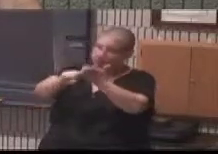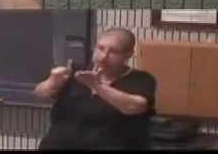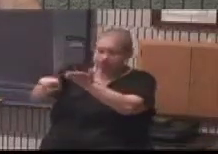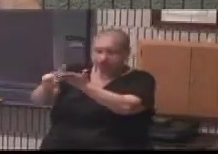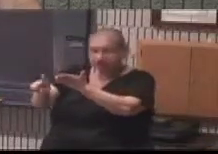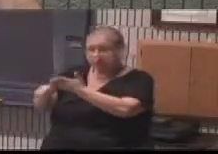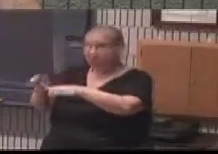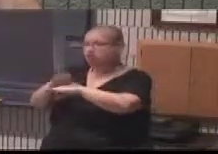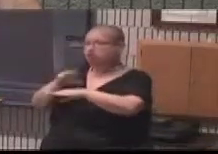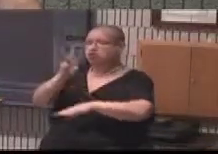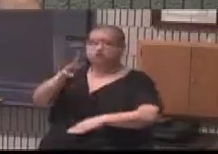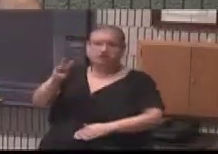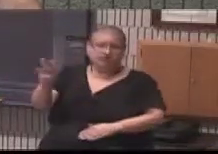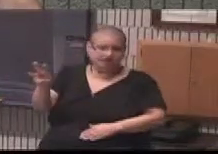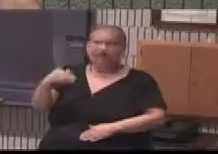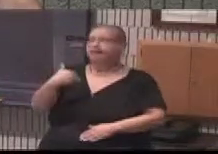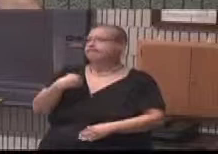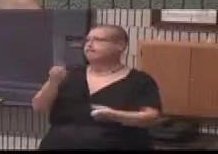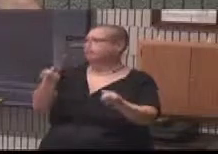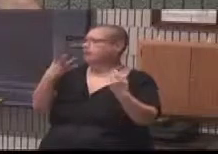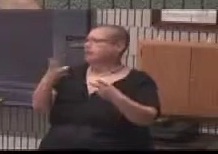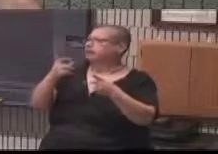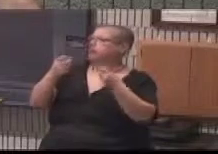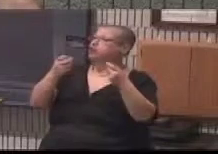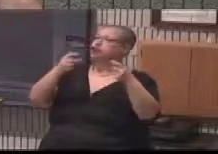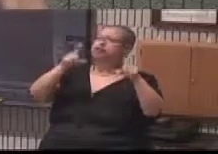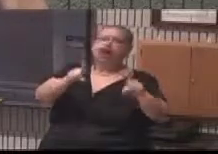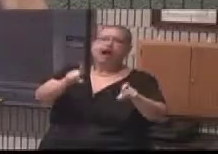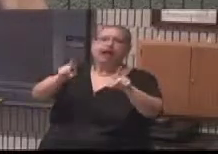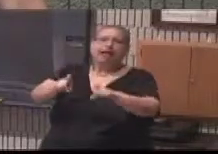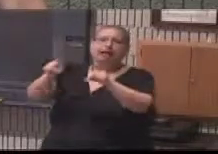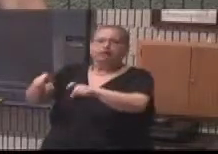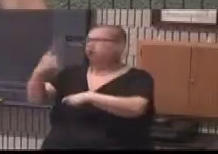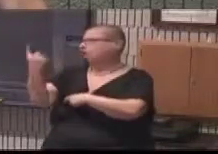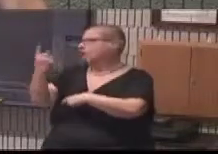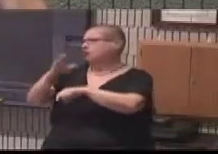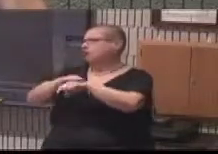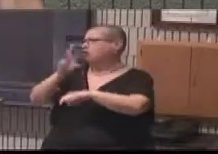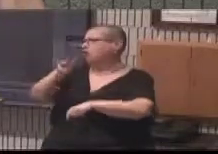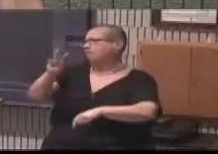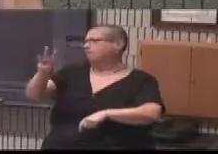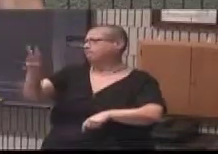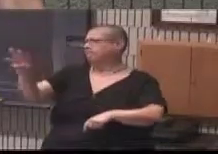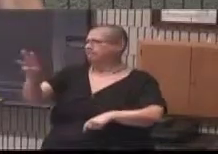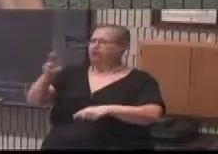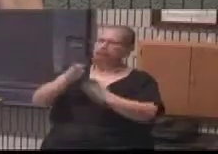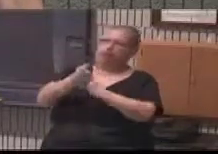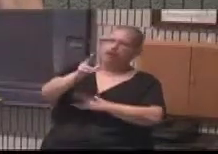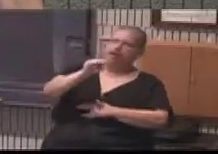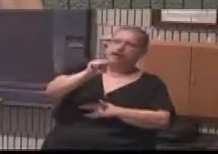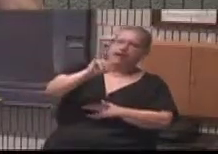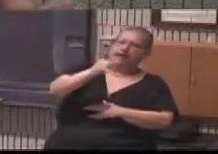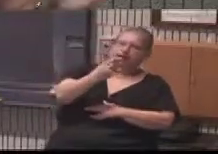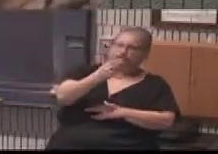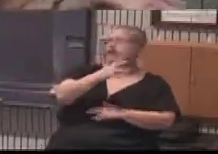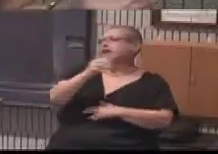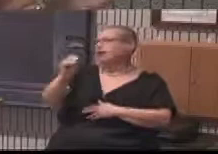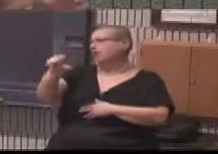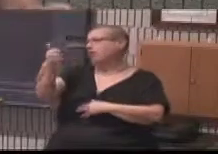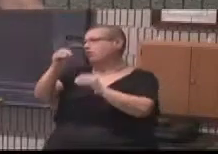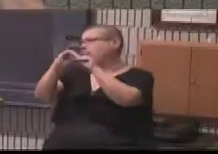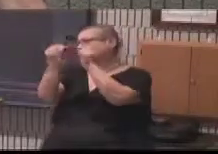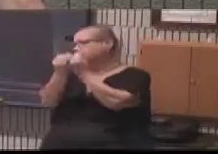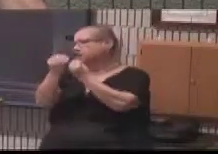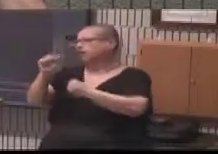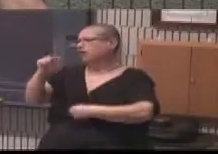web. Clinical trials are always posted on the web through the NIH and then through different organizations, including